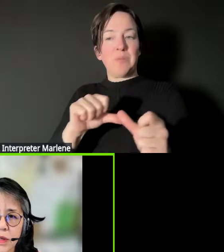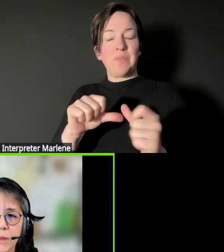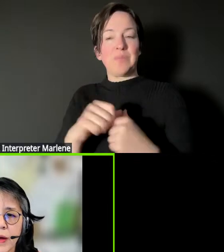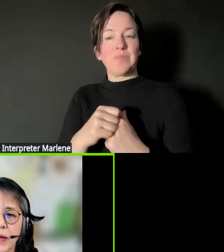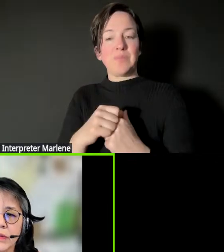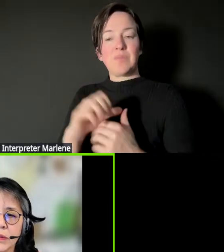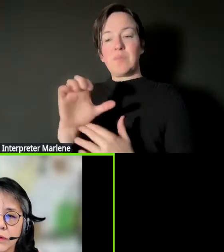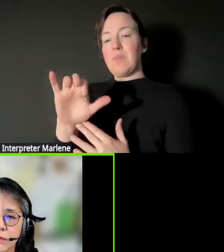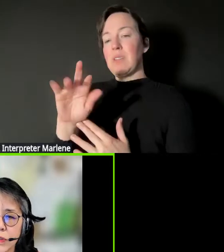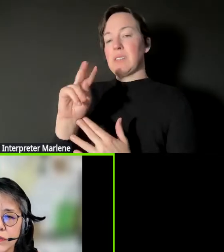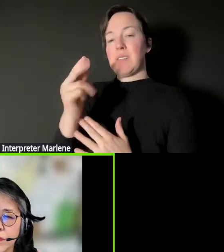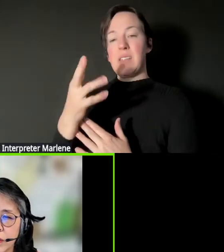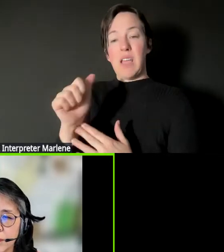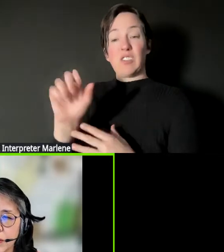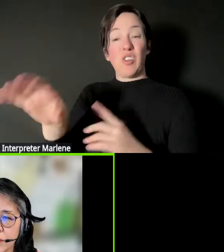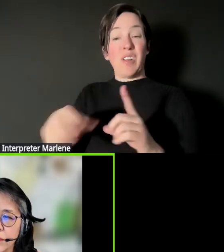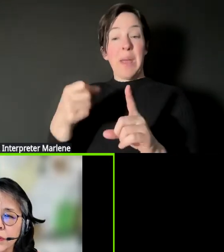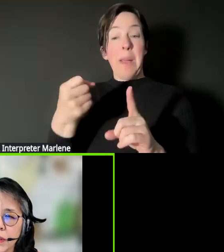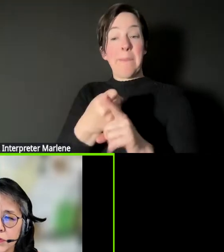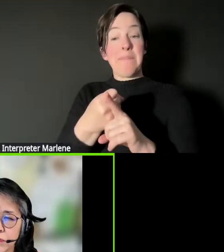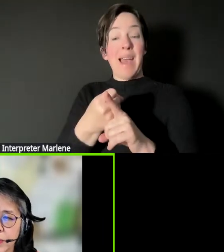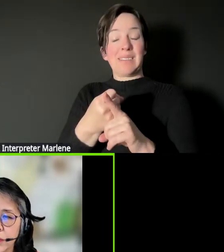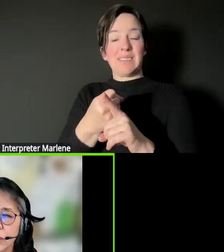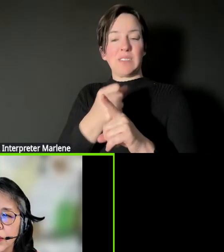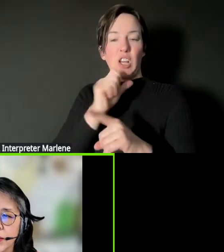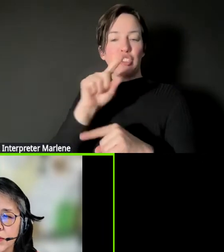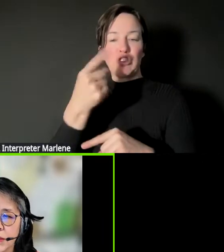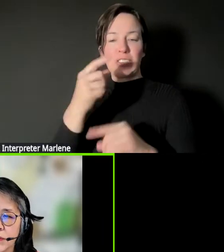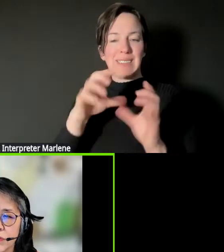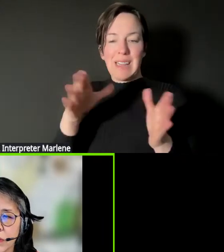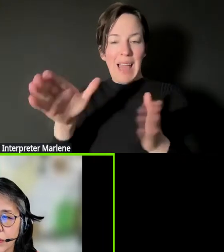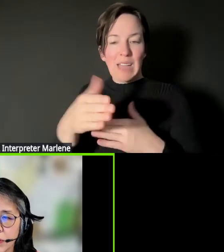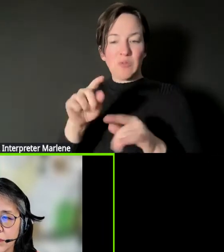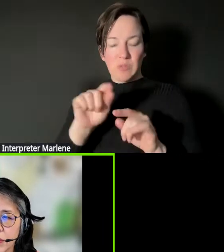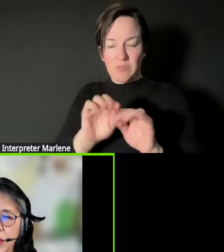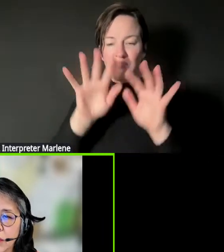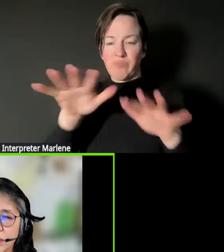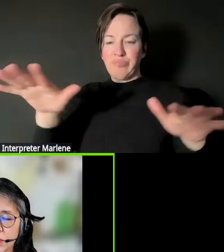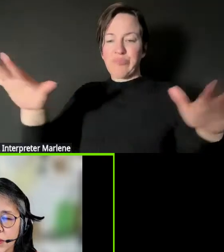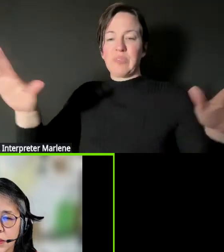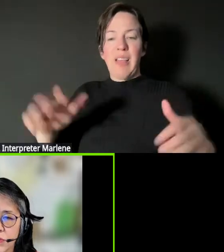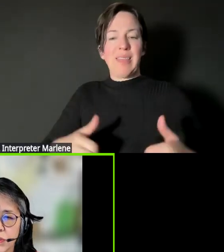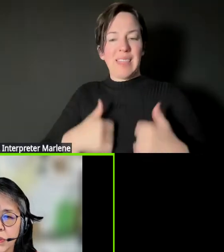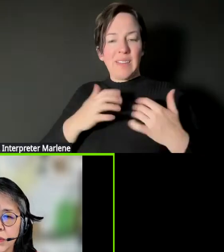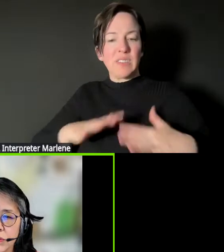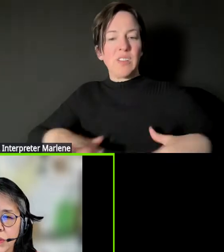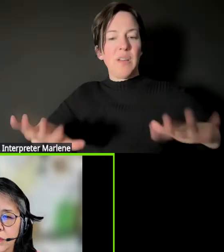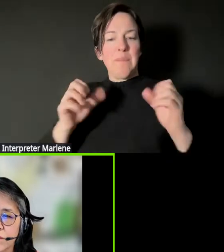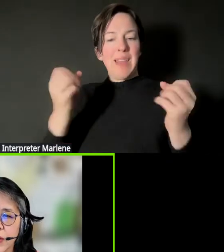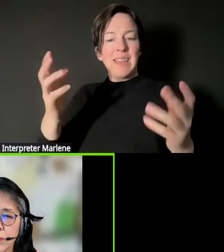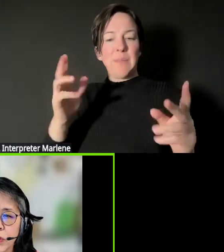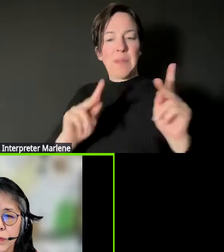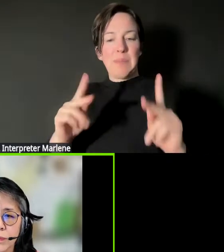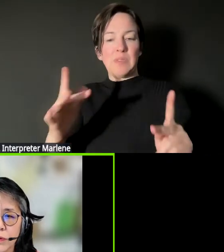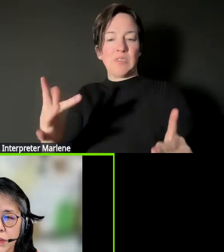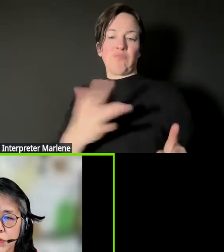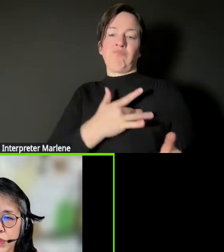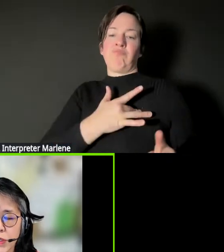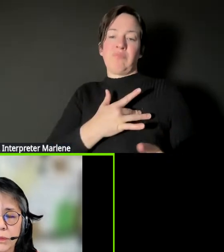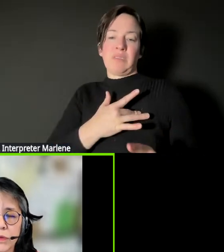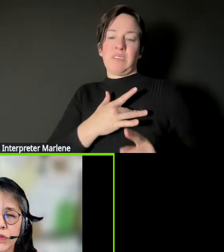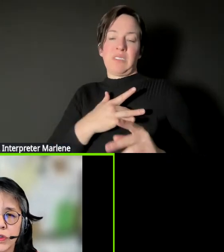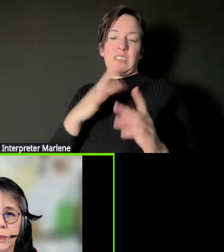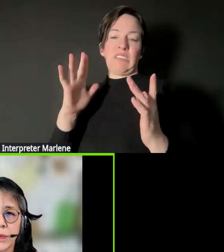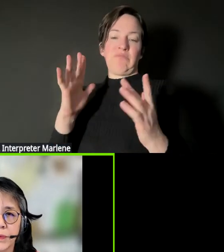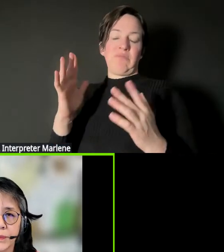Cynthia's impact reached far beyond the classroom, and her legacy lives on in the countless lives she touched and the vibrant community she